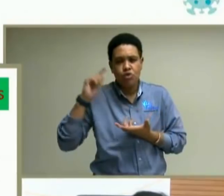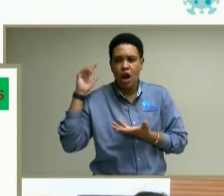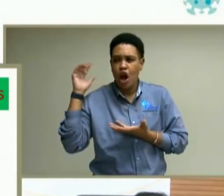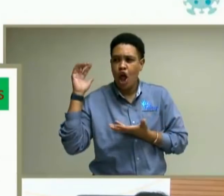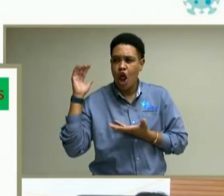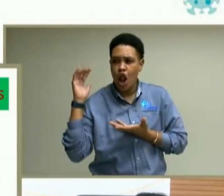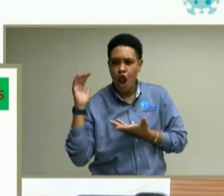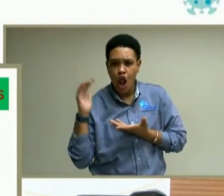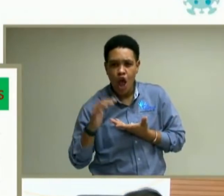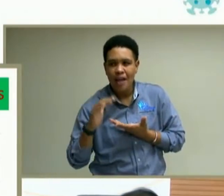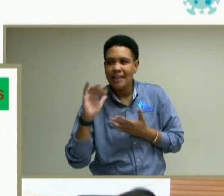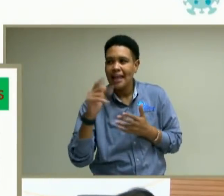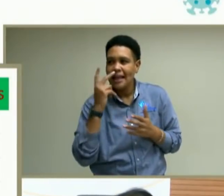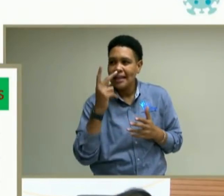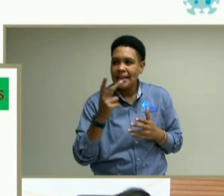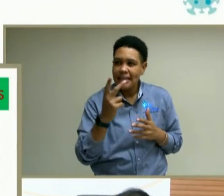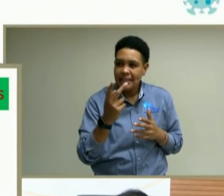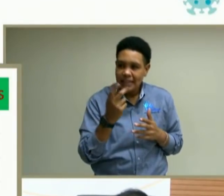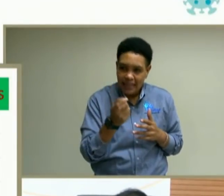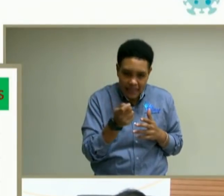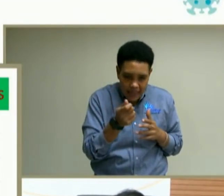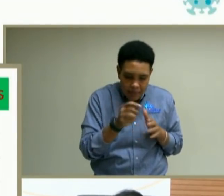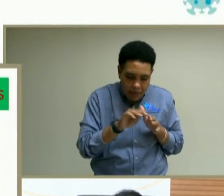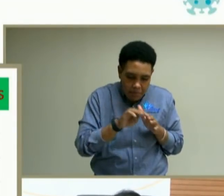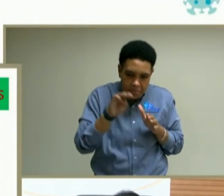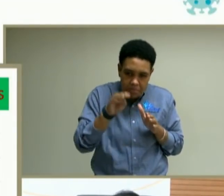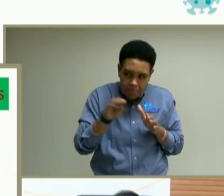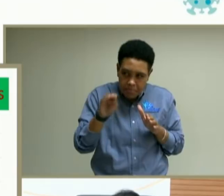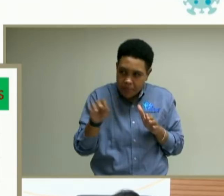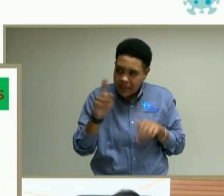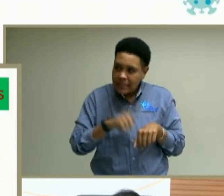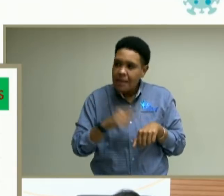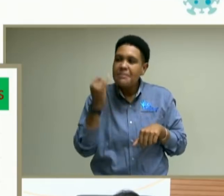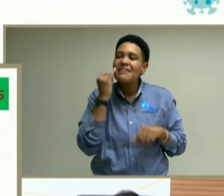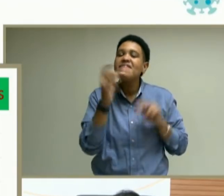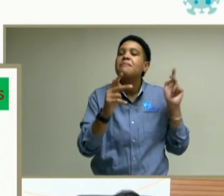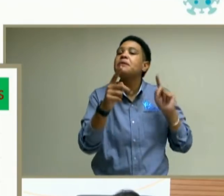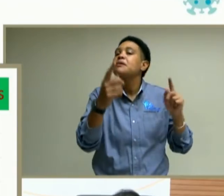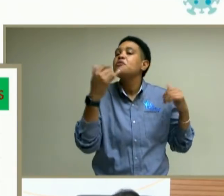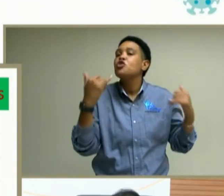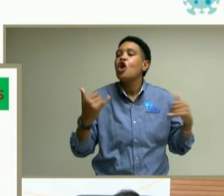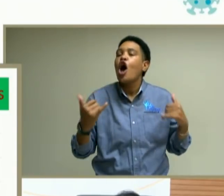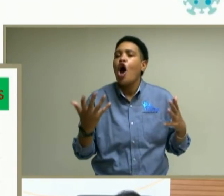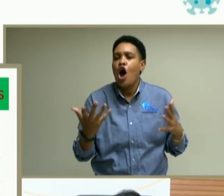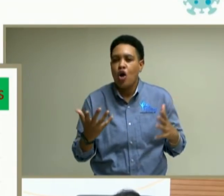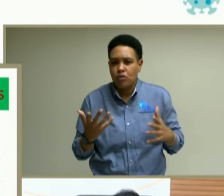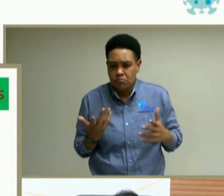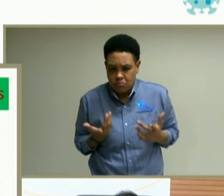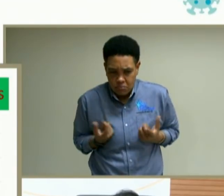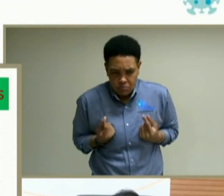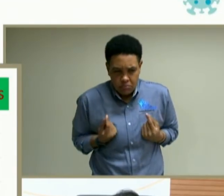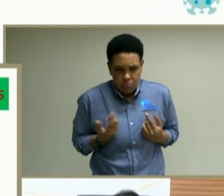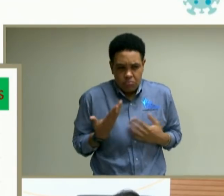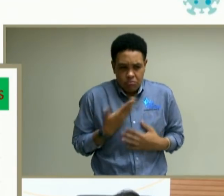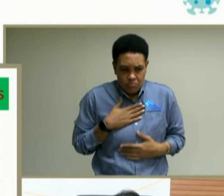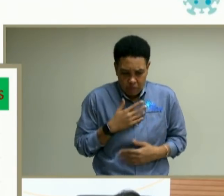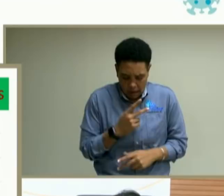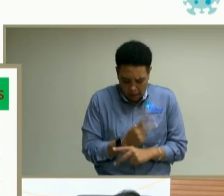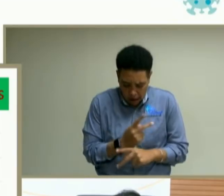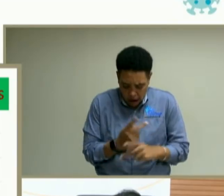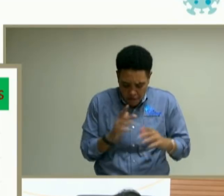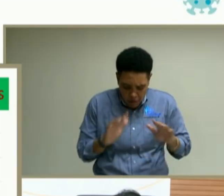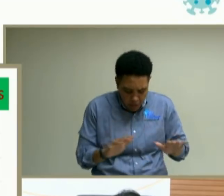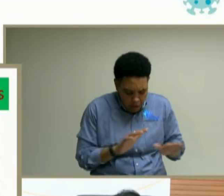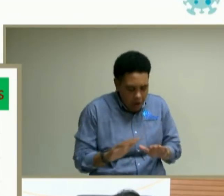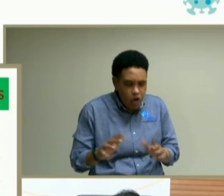of this little spike that we are seeing now, if persons are able to carry out all the precautions and